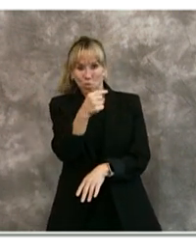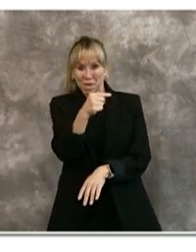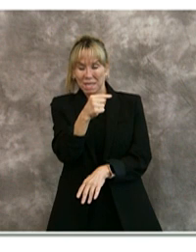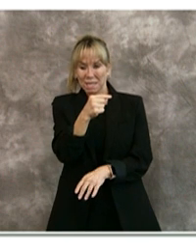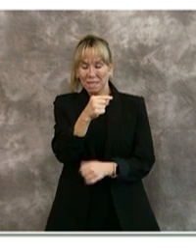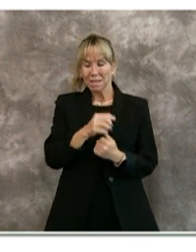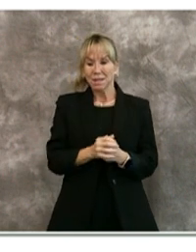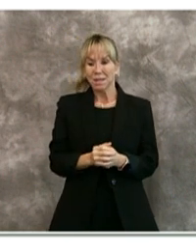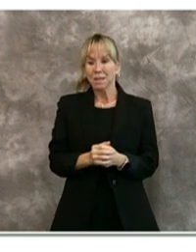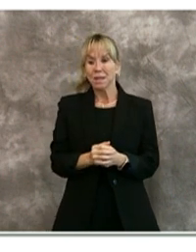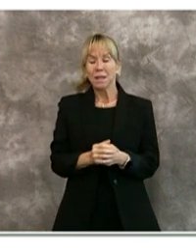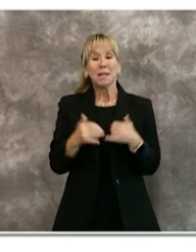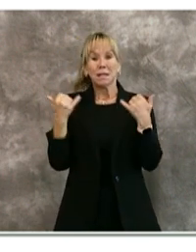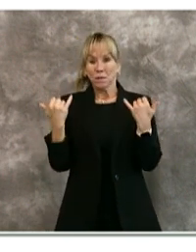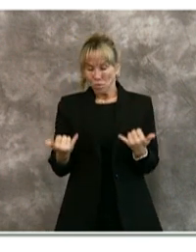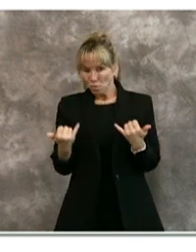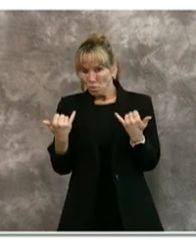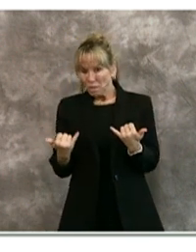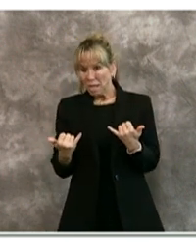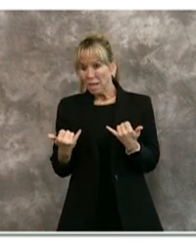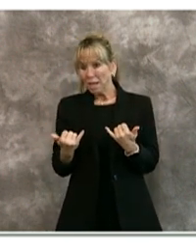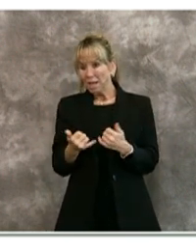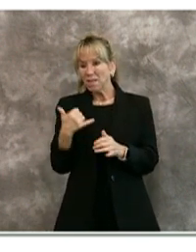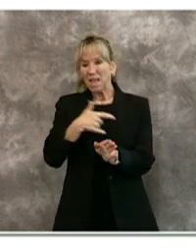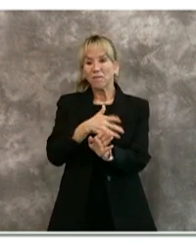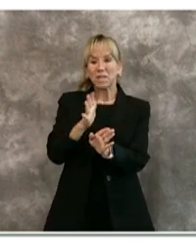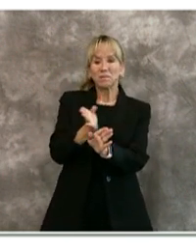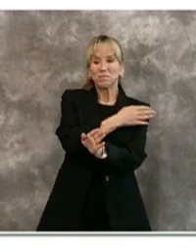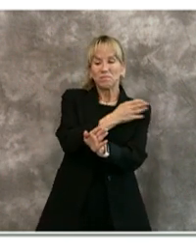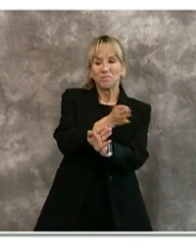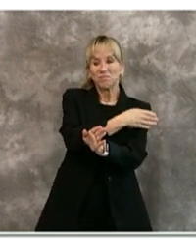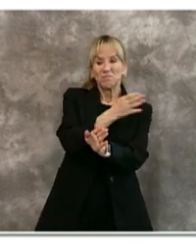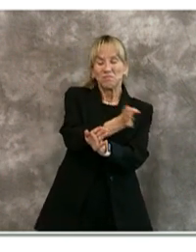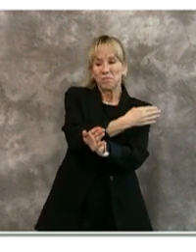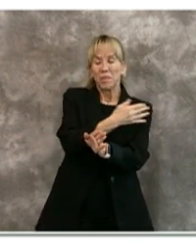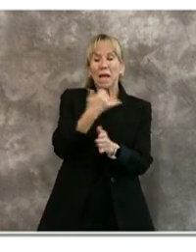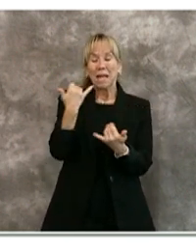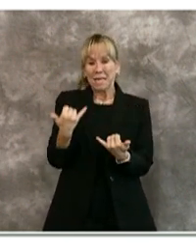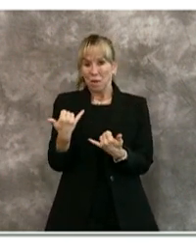And as of today, we have these 8